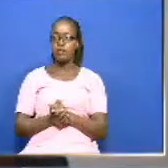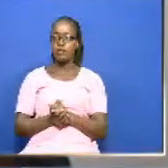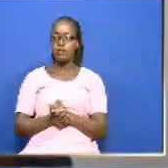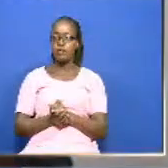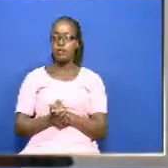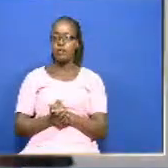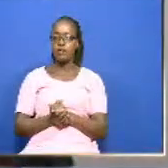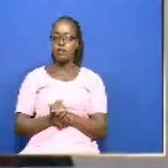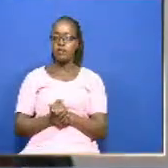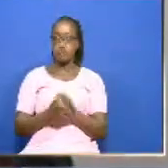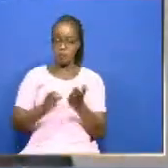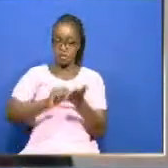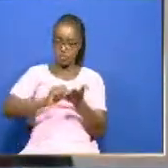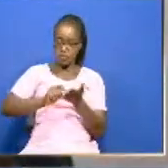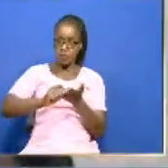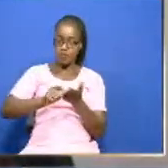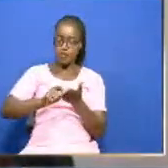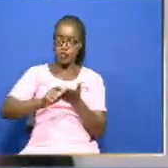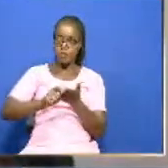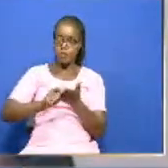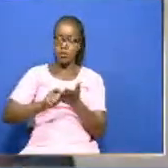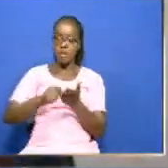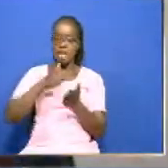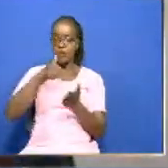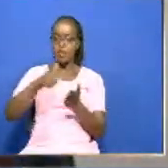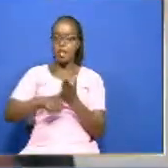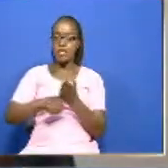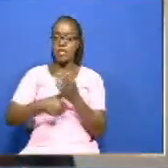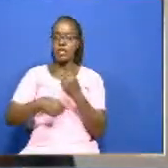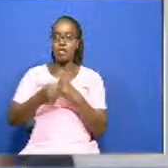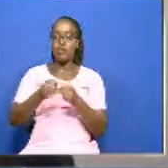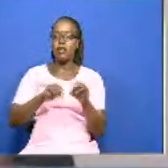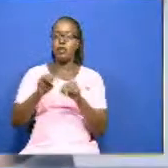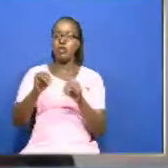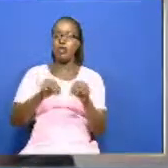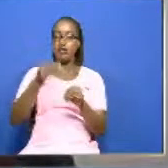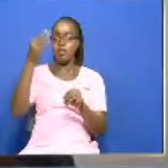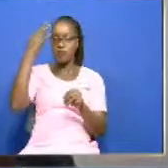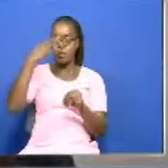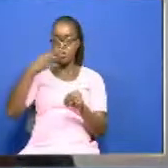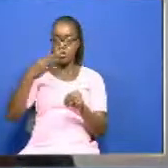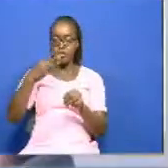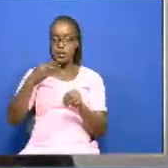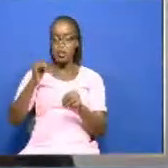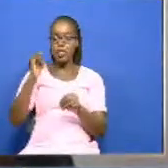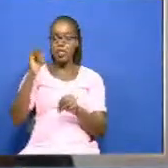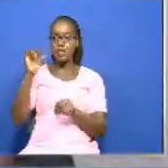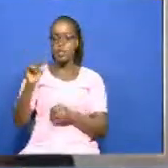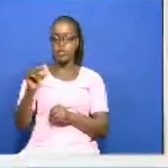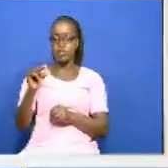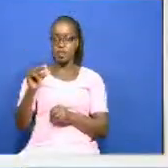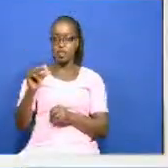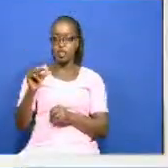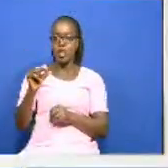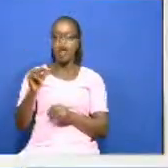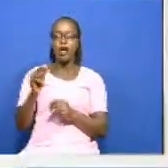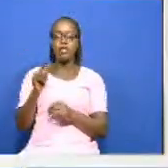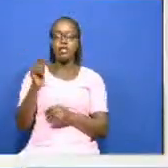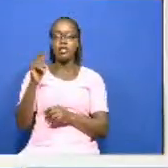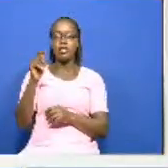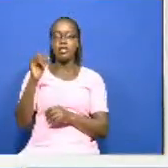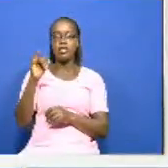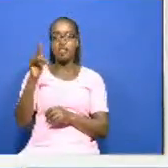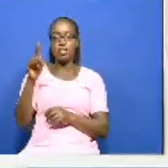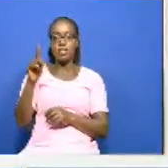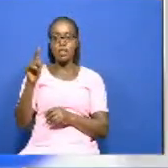The signing of the open letter to call to action management of Facebook, Instagram, TikTok and Twitter is part of a larger campaign by Plan